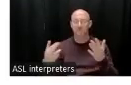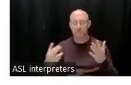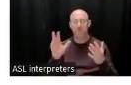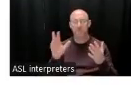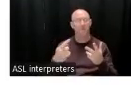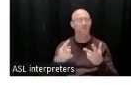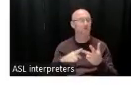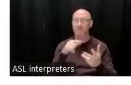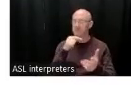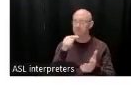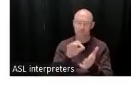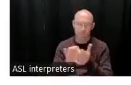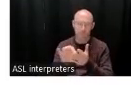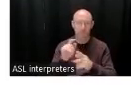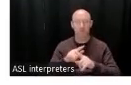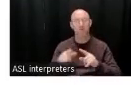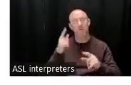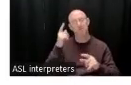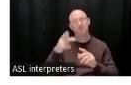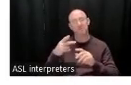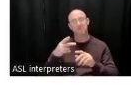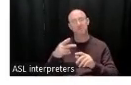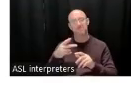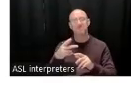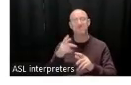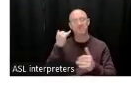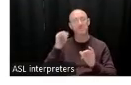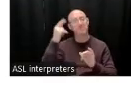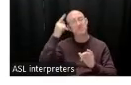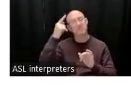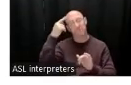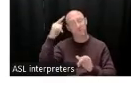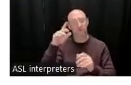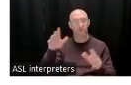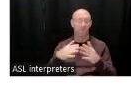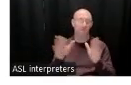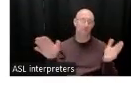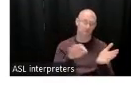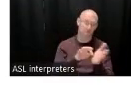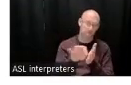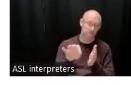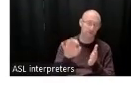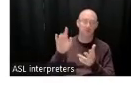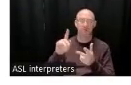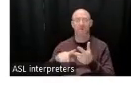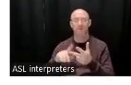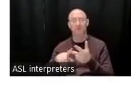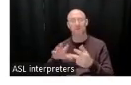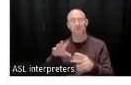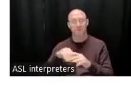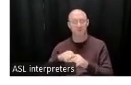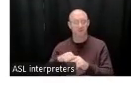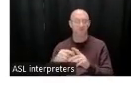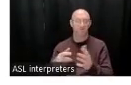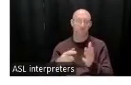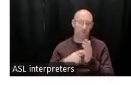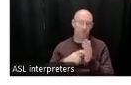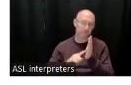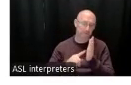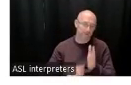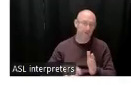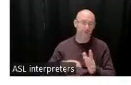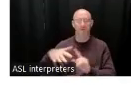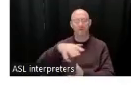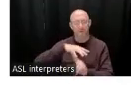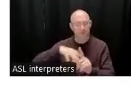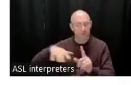is not scored, but it is considered in the overall impact score. And that one contains the criteria of investigators and